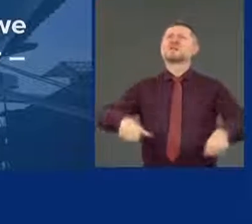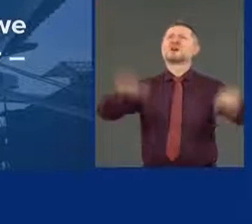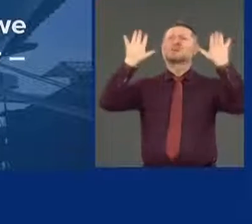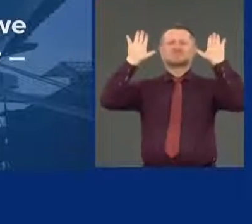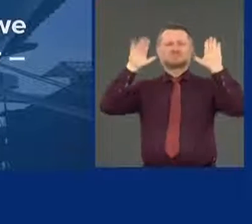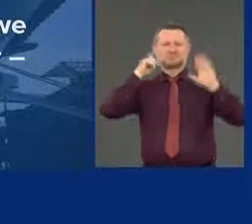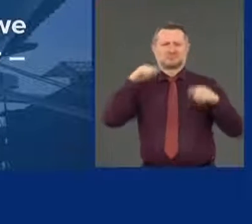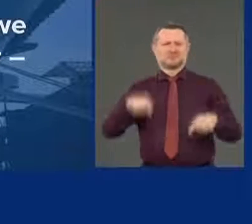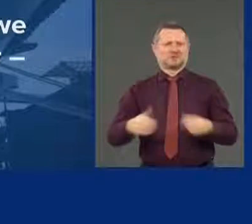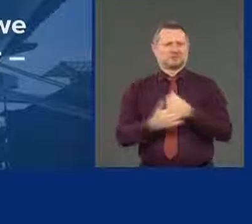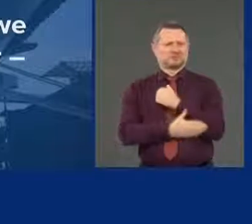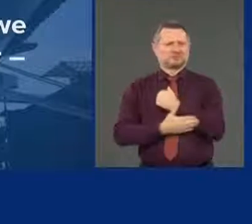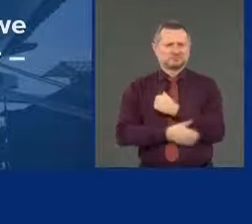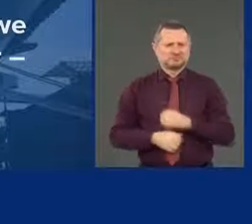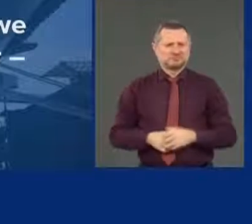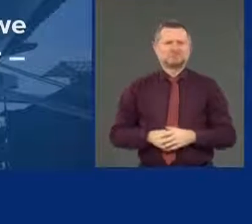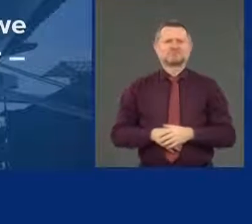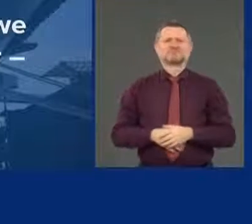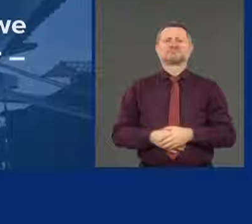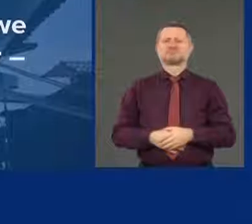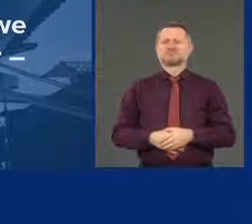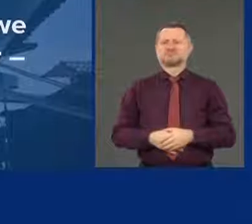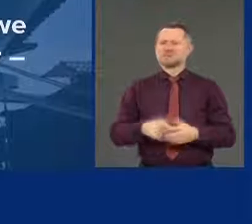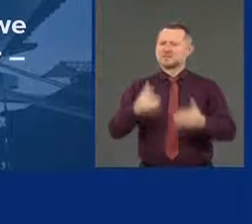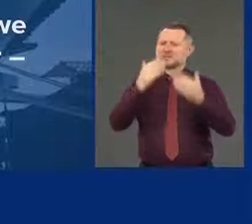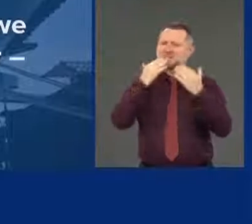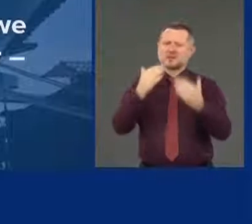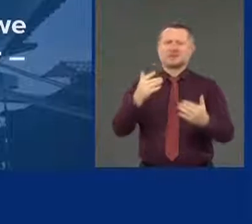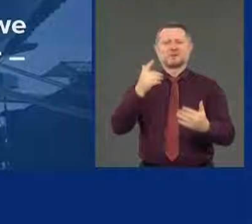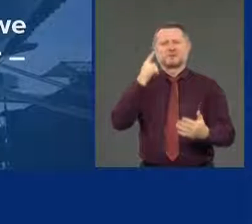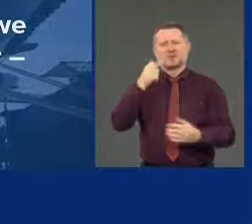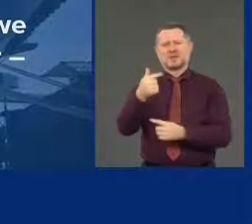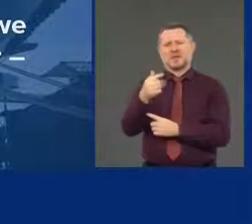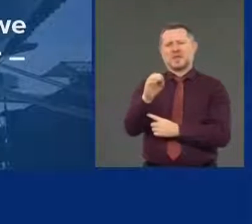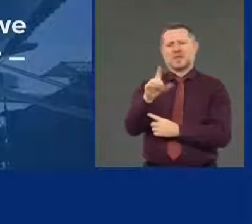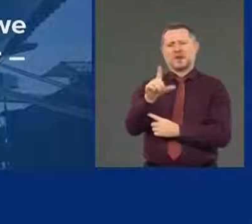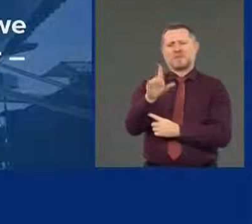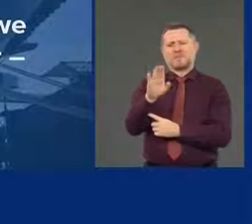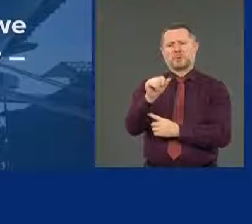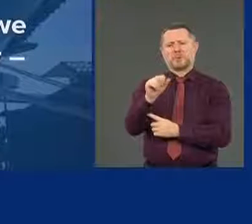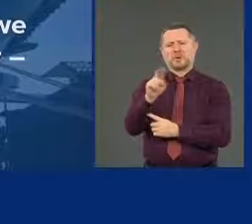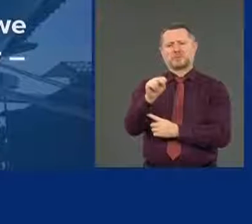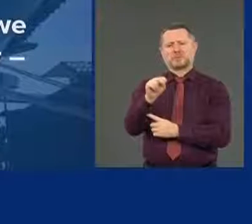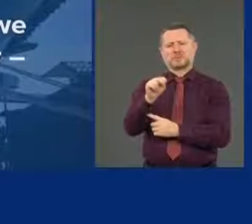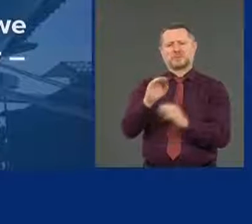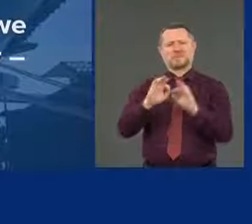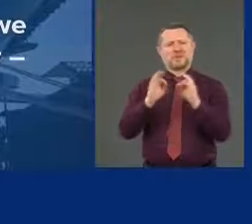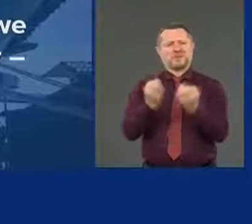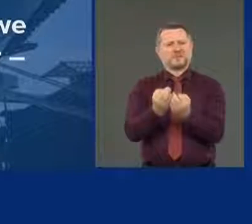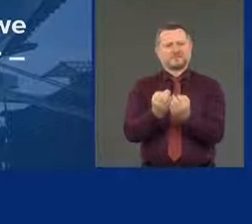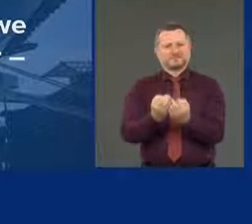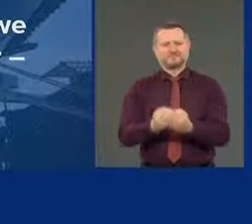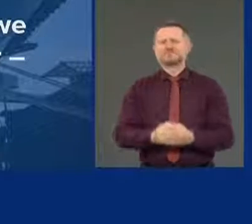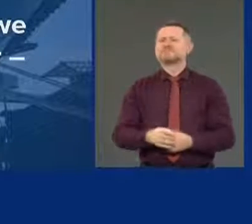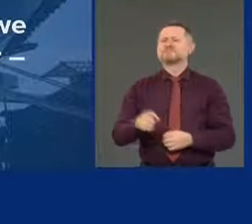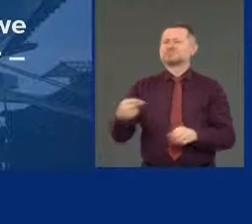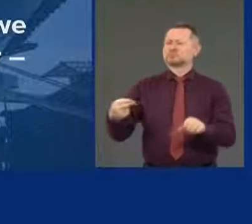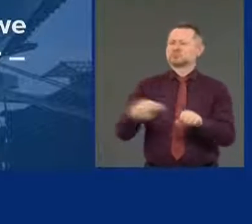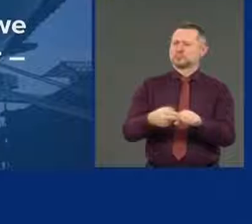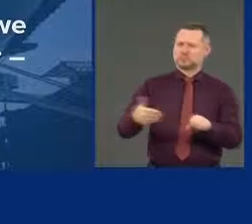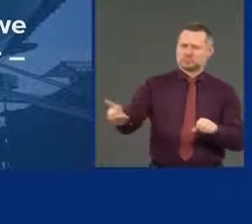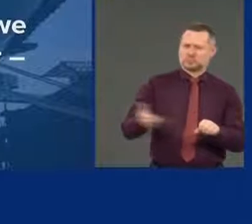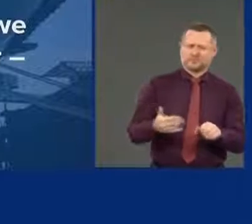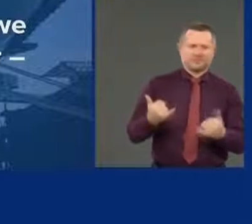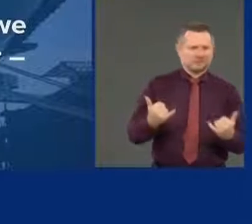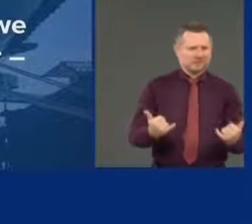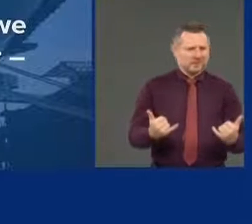want to thank the Gelban family, Stu and Ellen, for being with us today and giving us